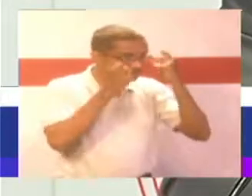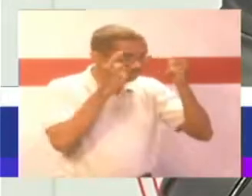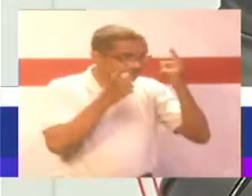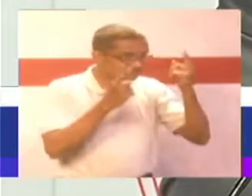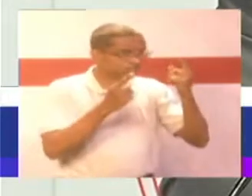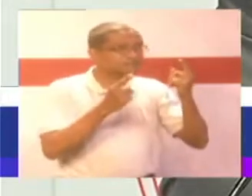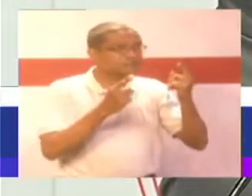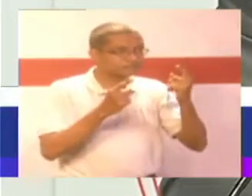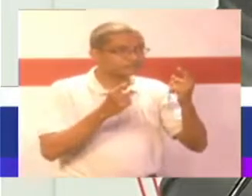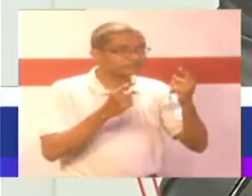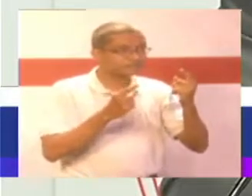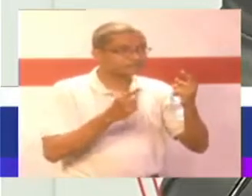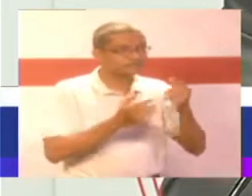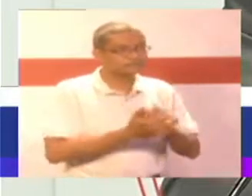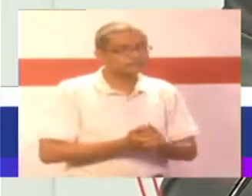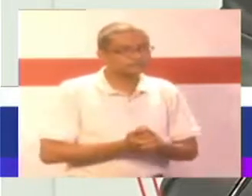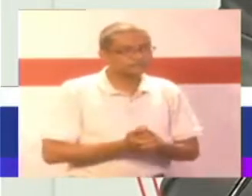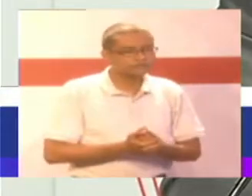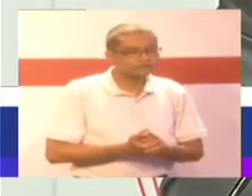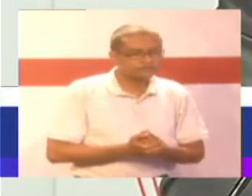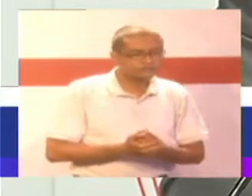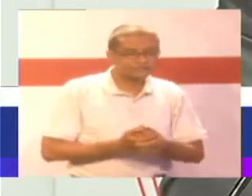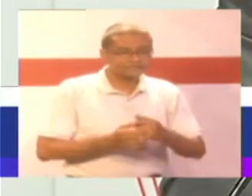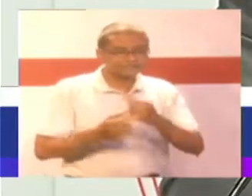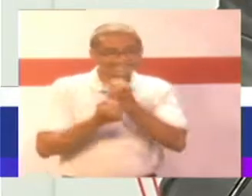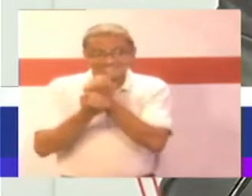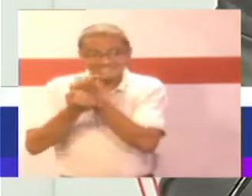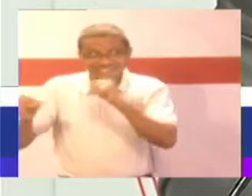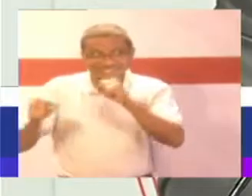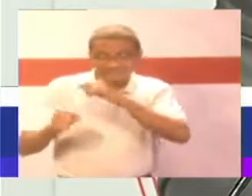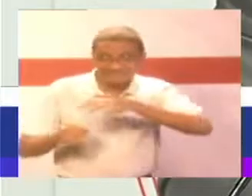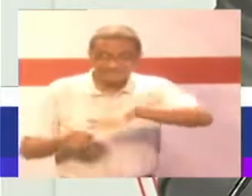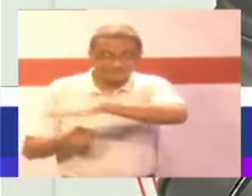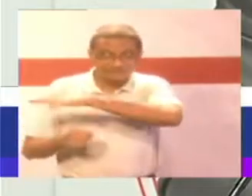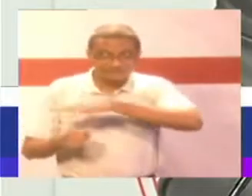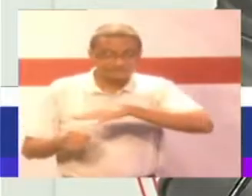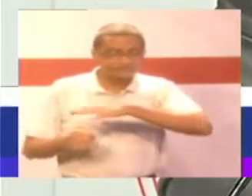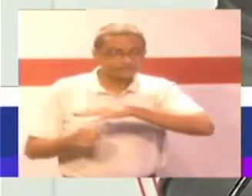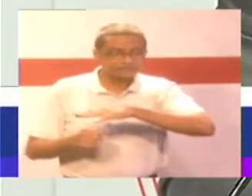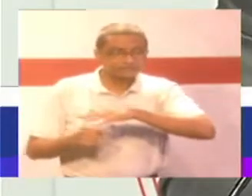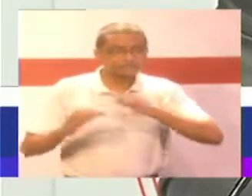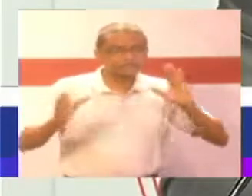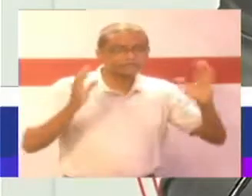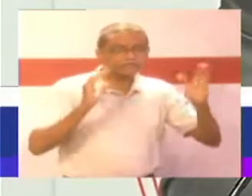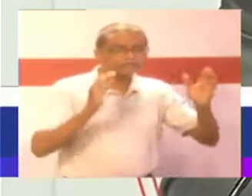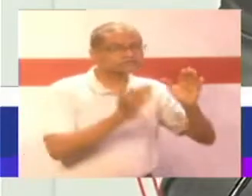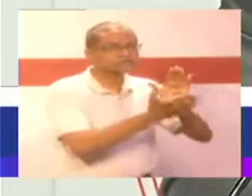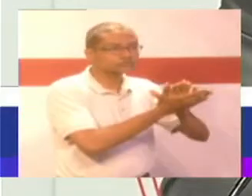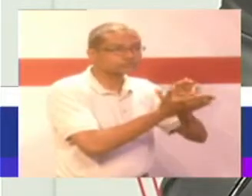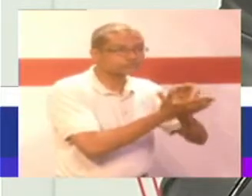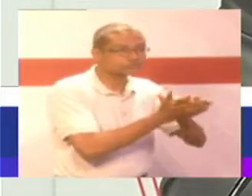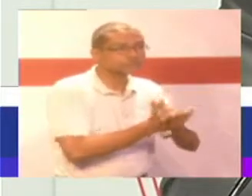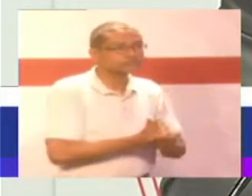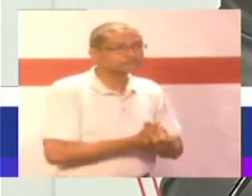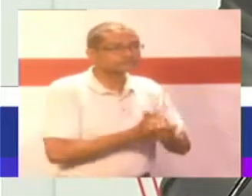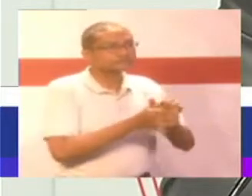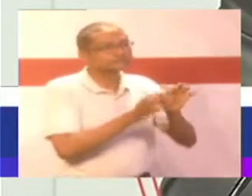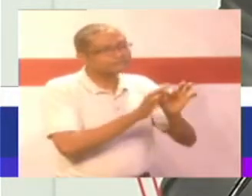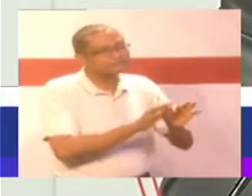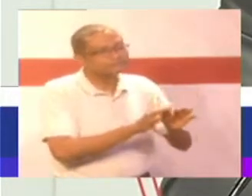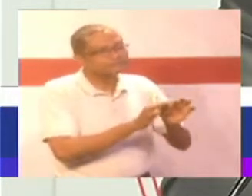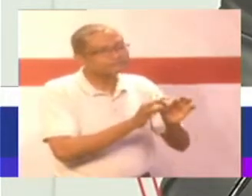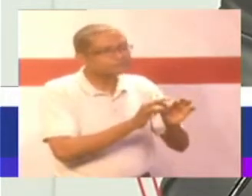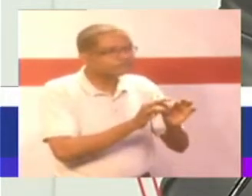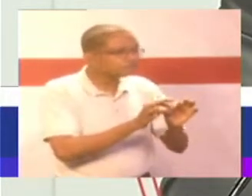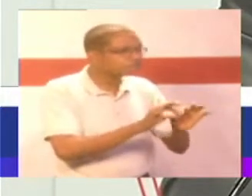between what applies to the safe zone concept and what would apply to essential activities,